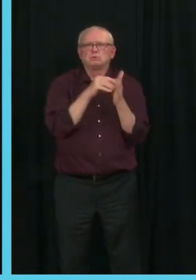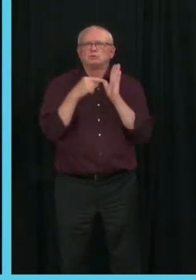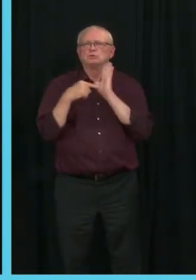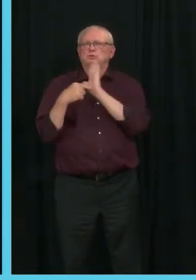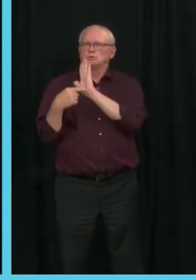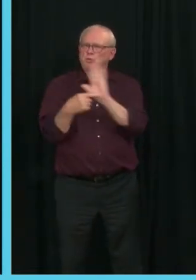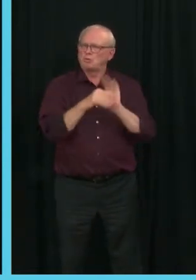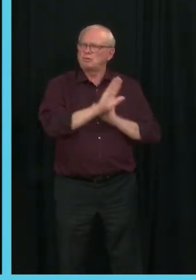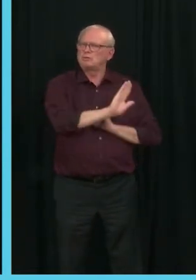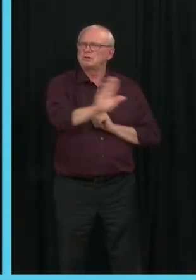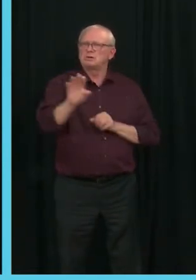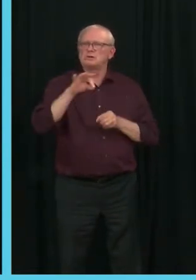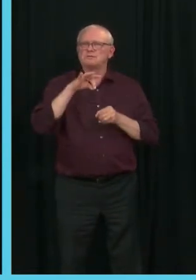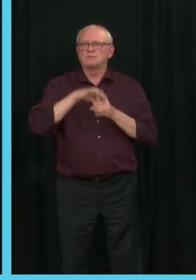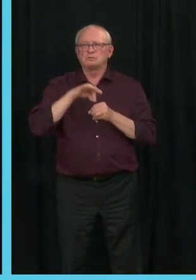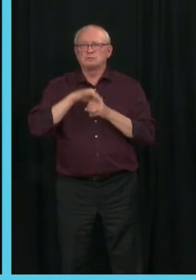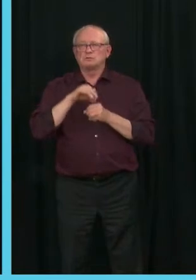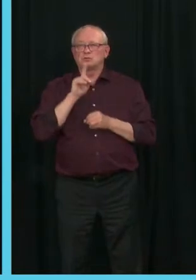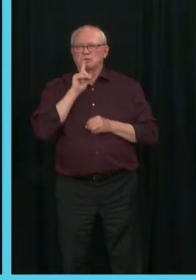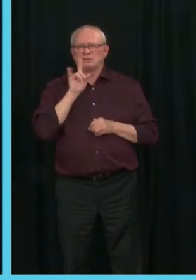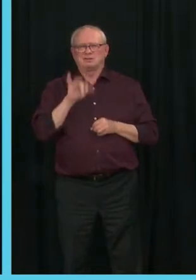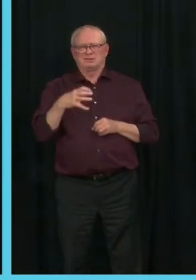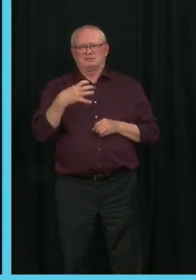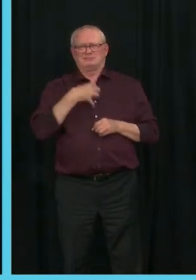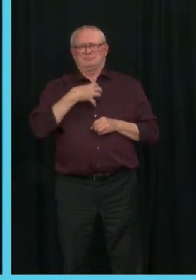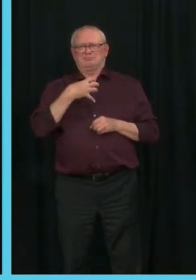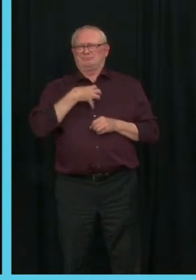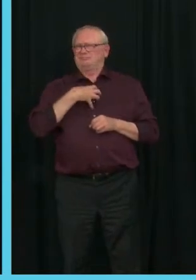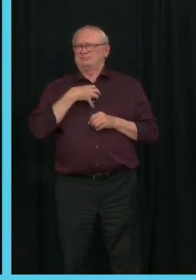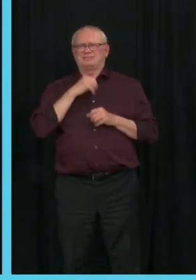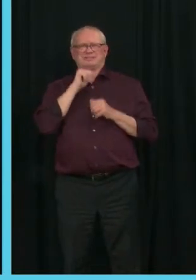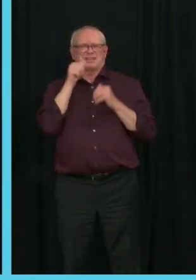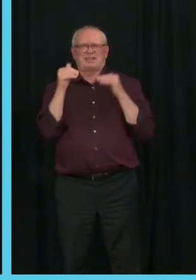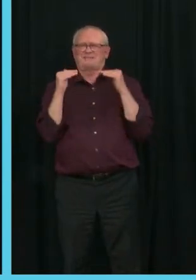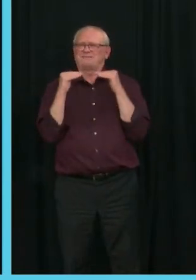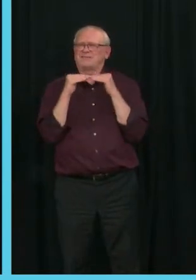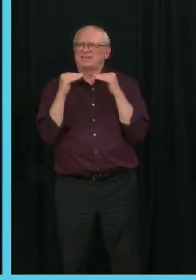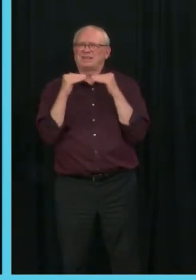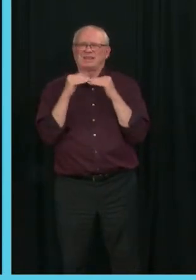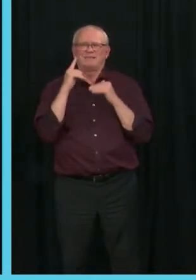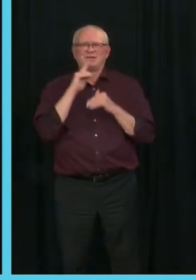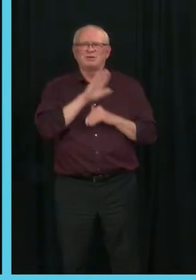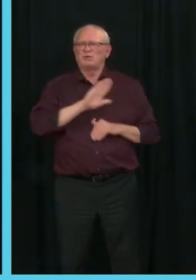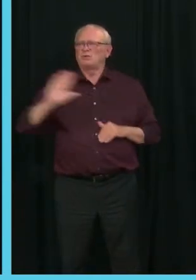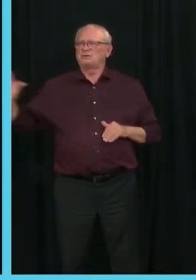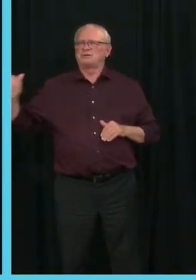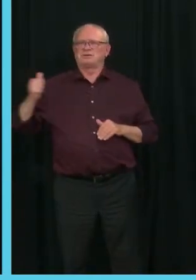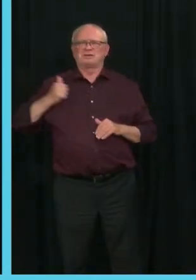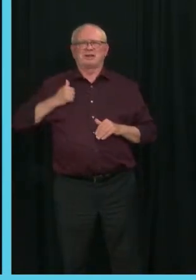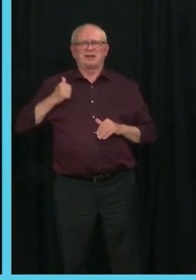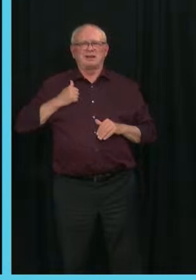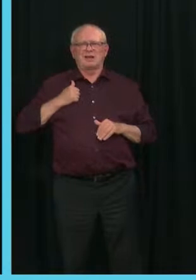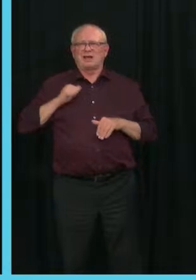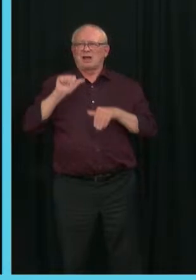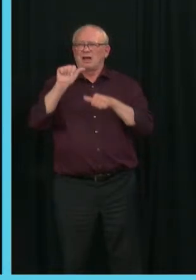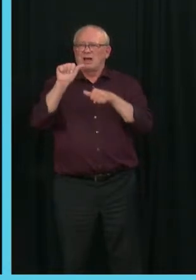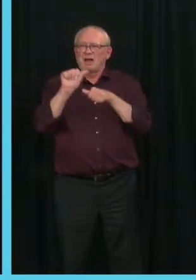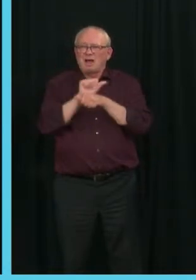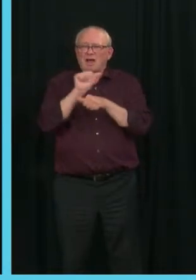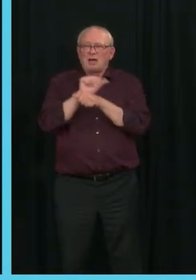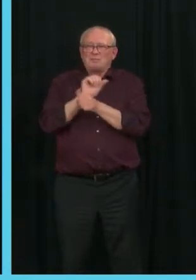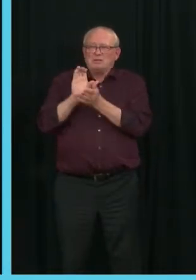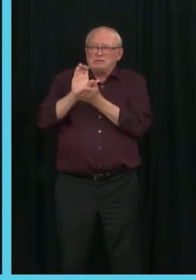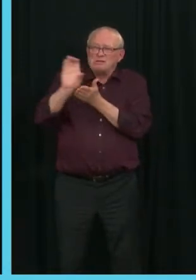unfairness which Alberta has faced for decades in the Federation. The fact that we've paid so many of the bills for